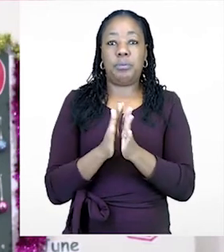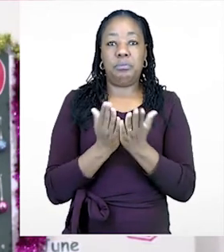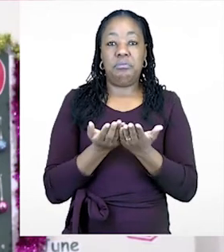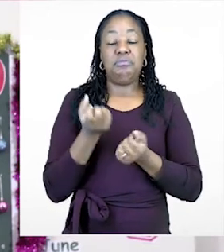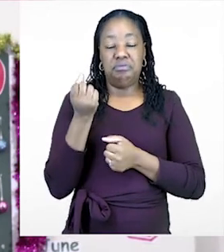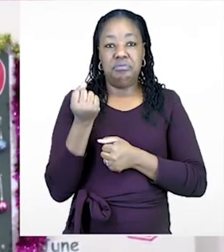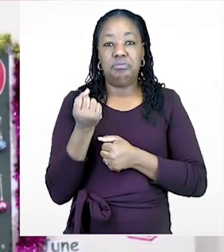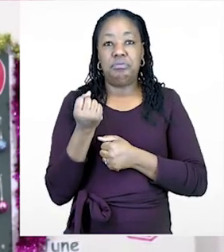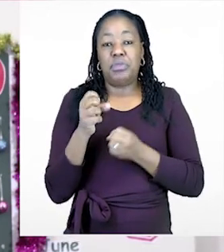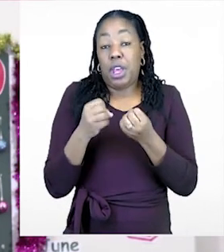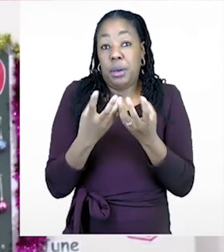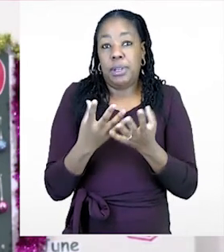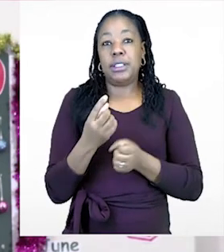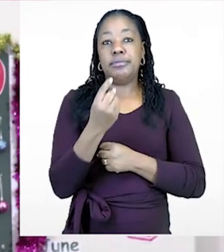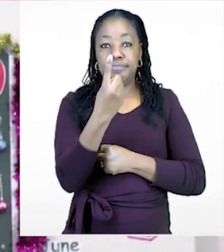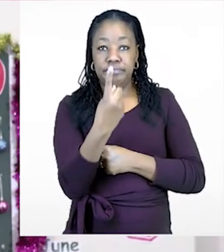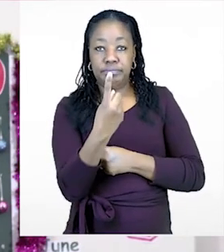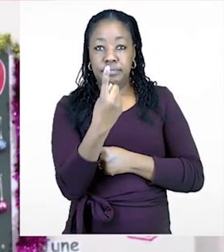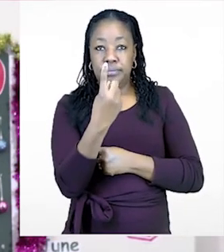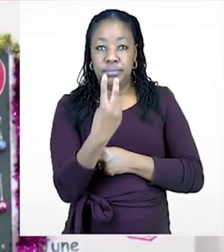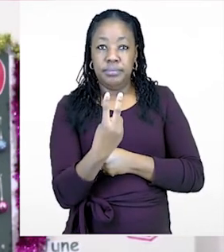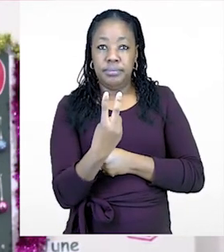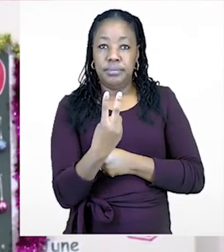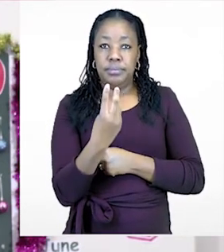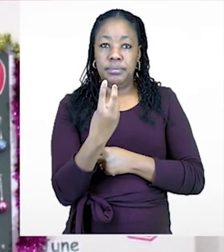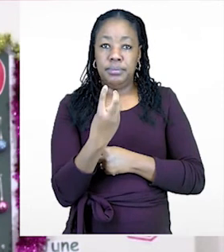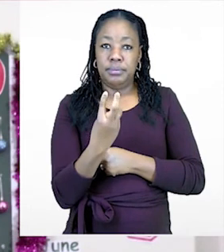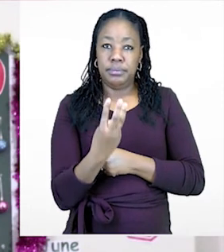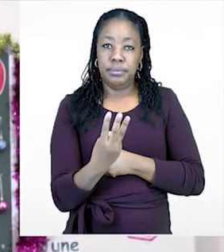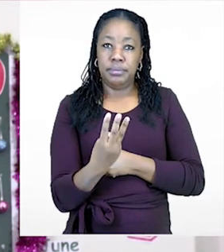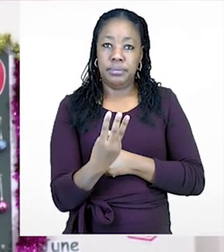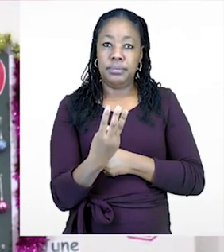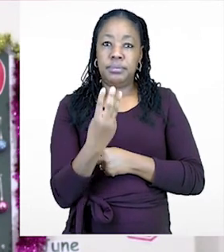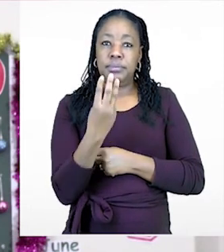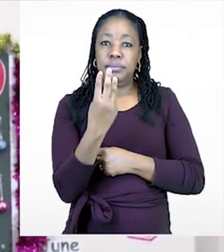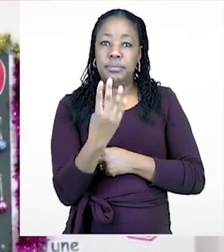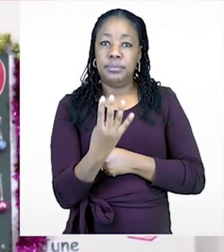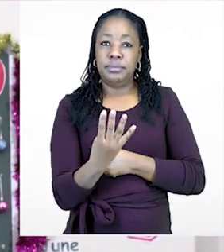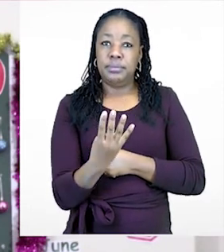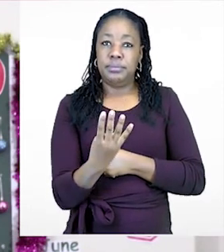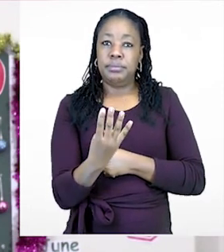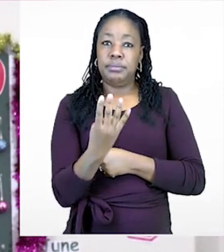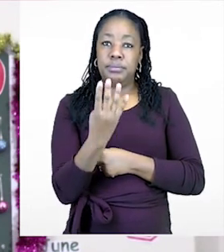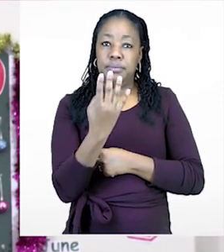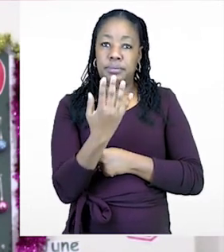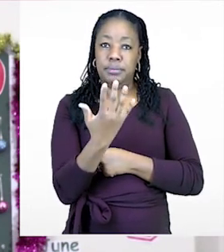together. Let's go. 1, 2, 3,